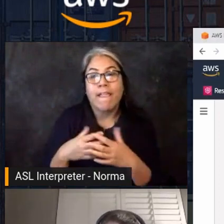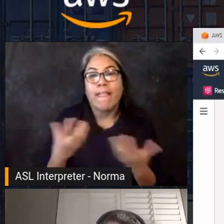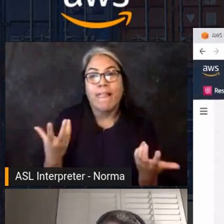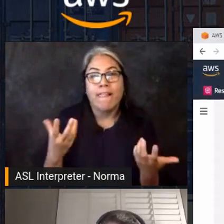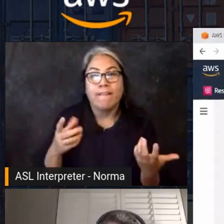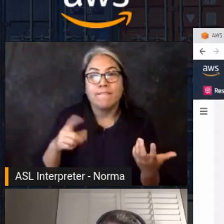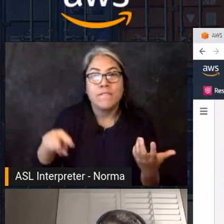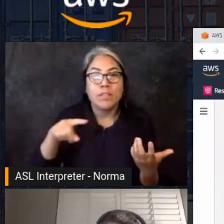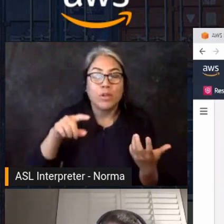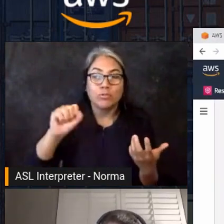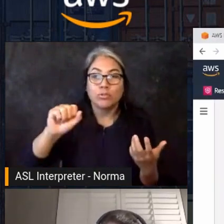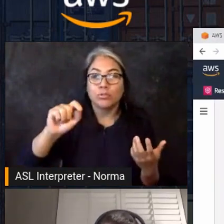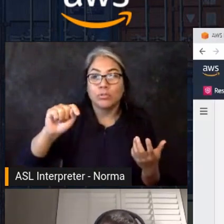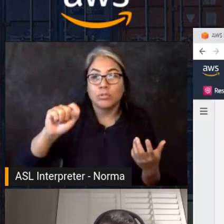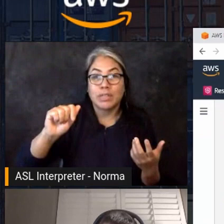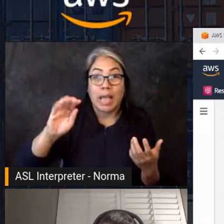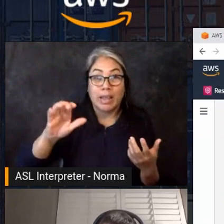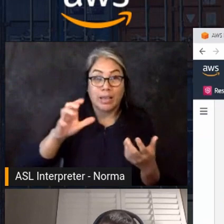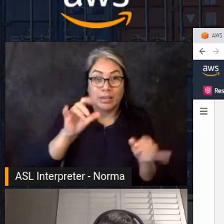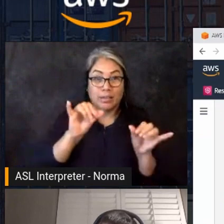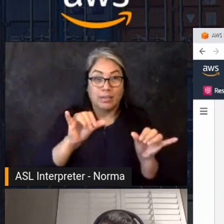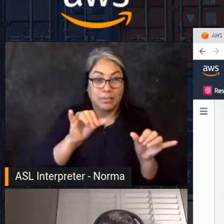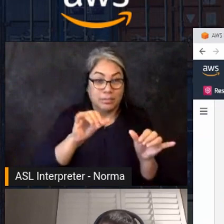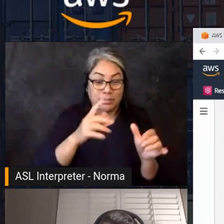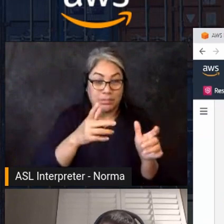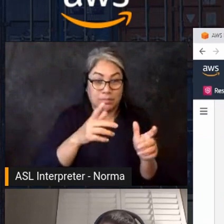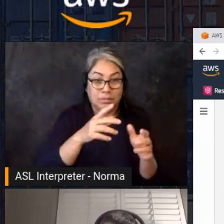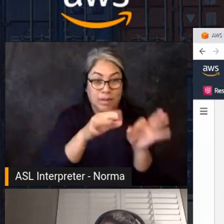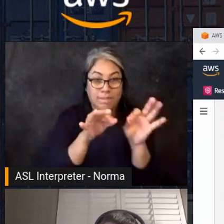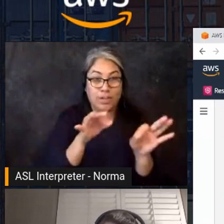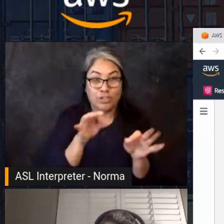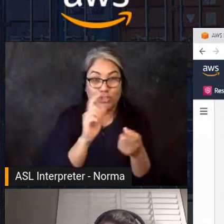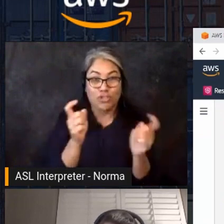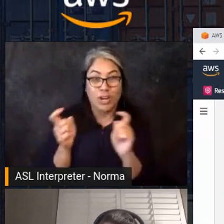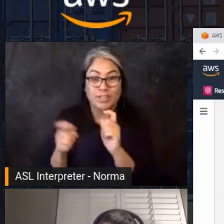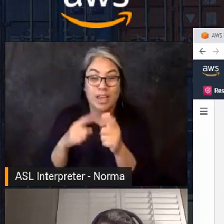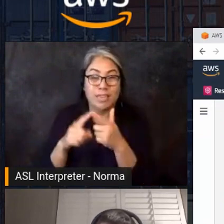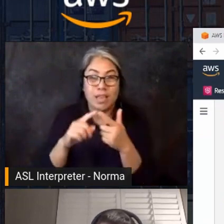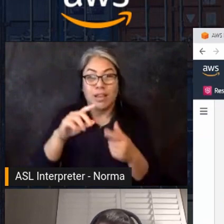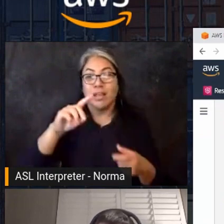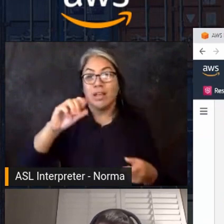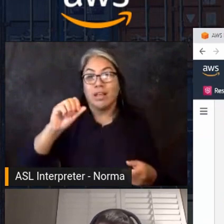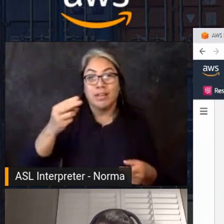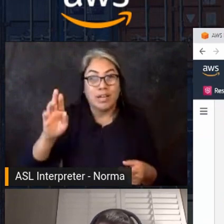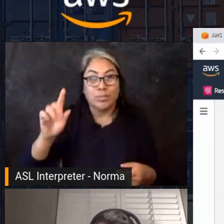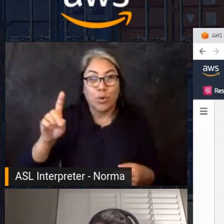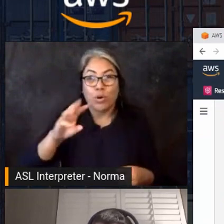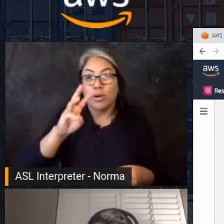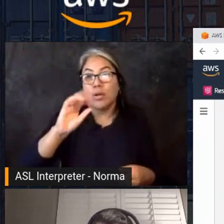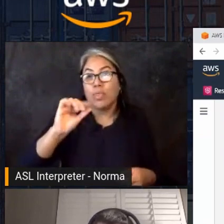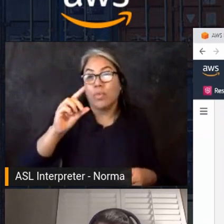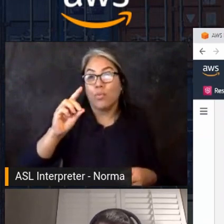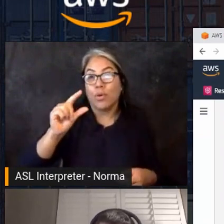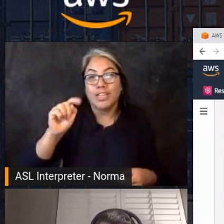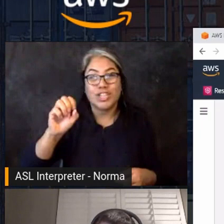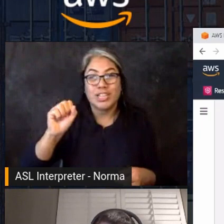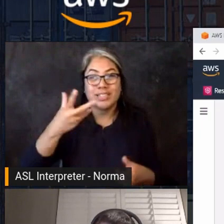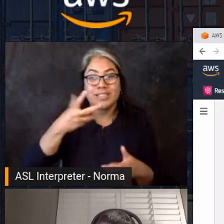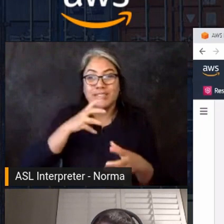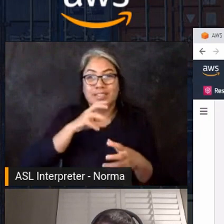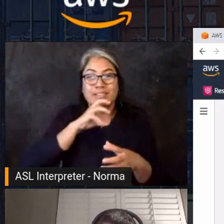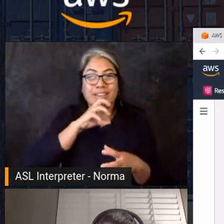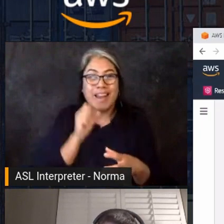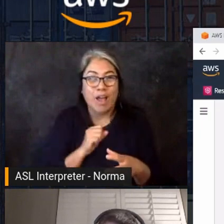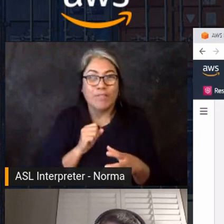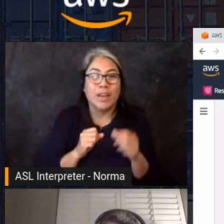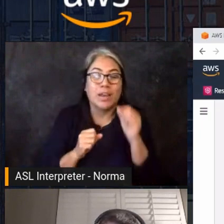of date. So instead of doing that, what you could do is leverage a new feature we have called Metrics Insights, which